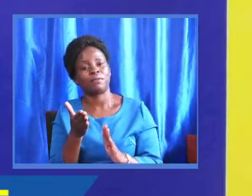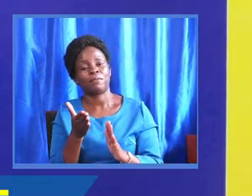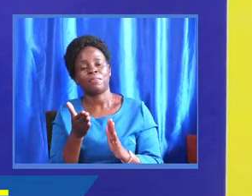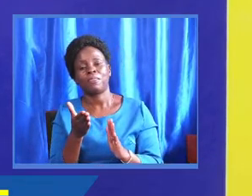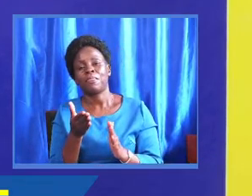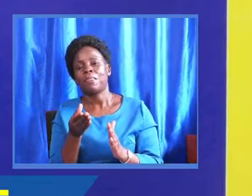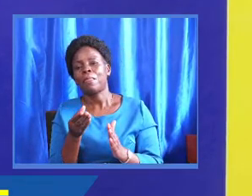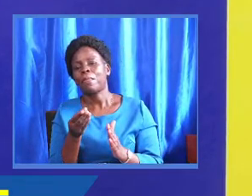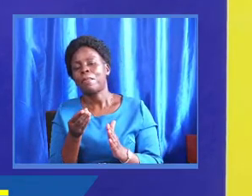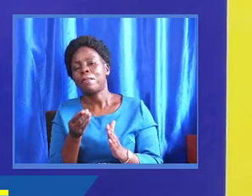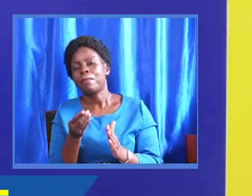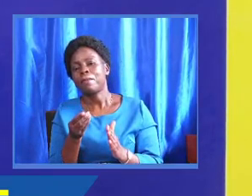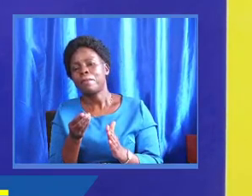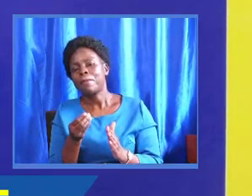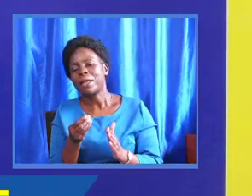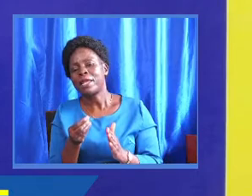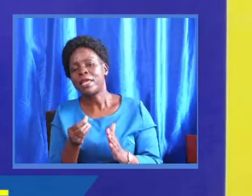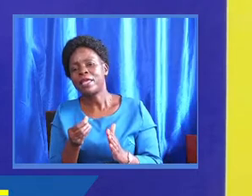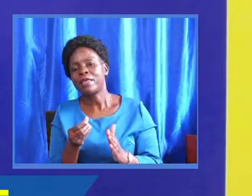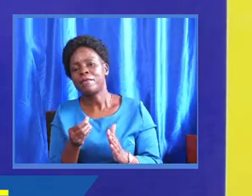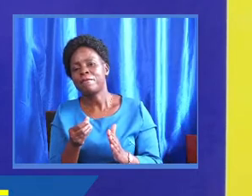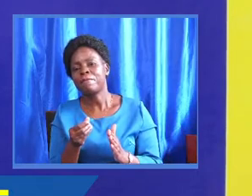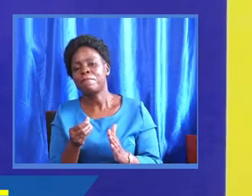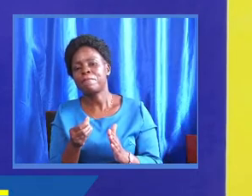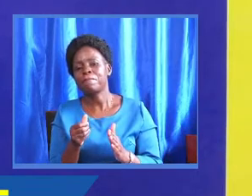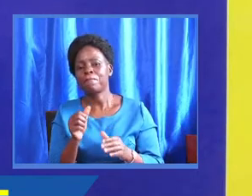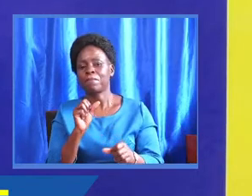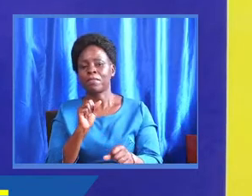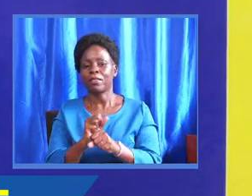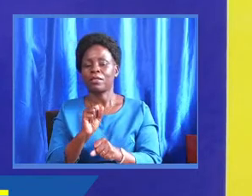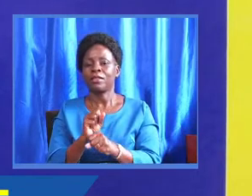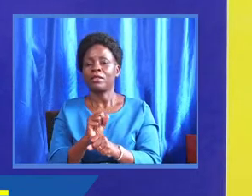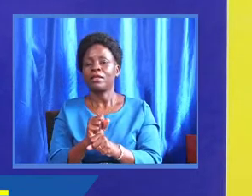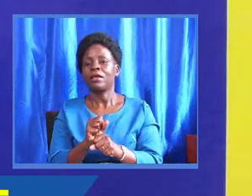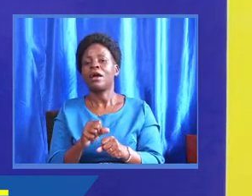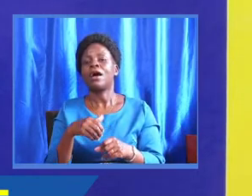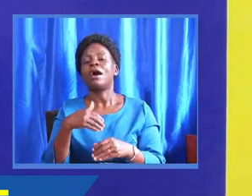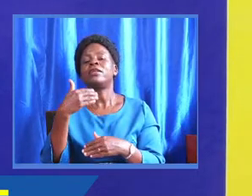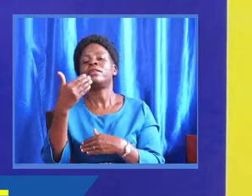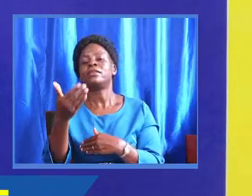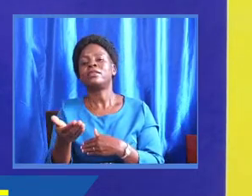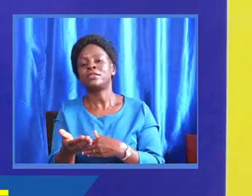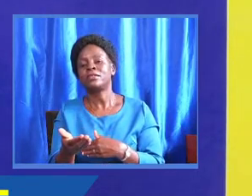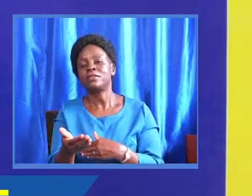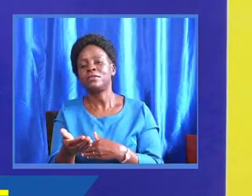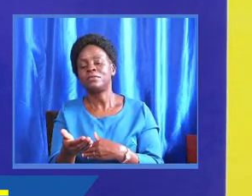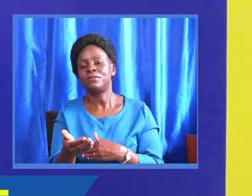Money in terms of currency will devalue and eventually